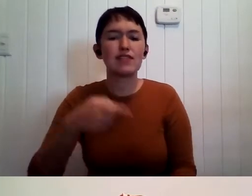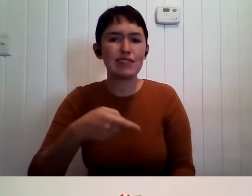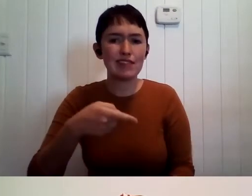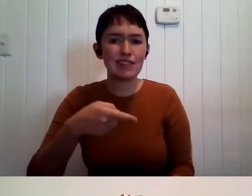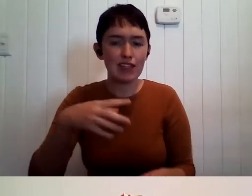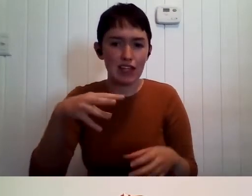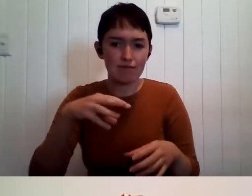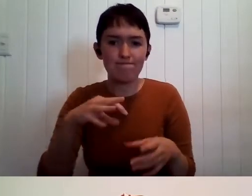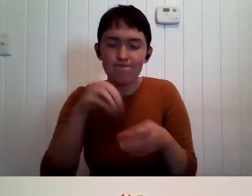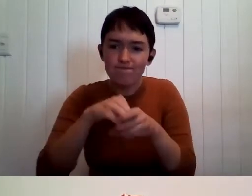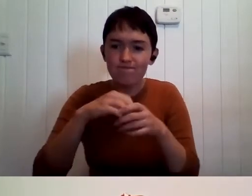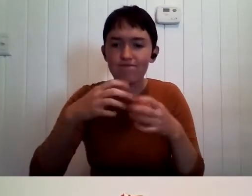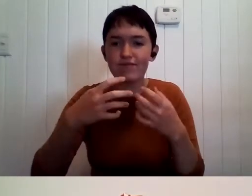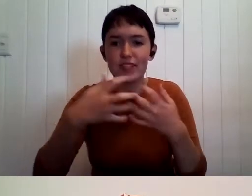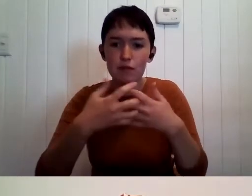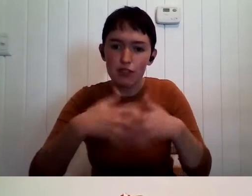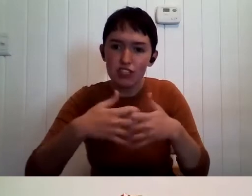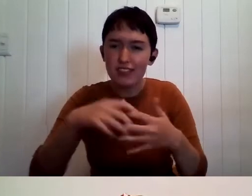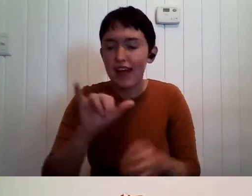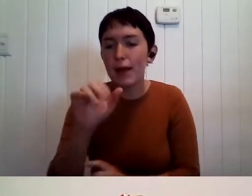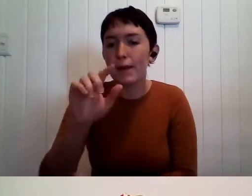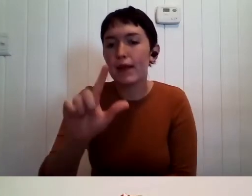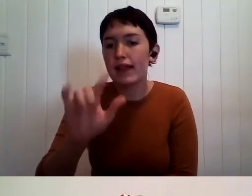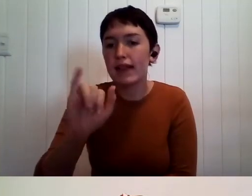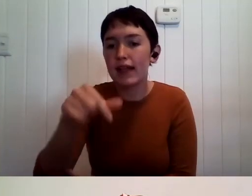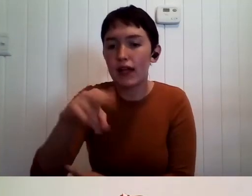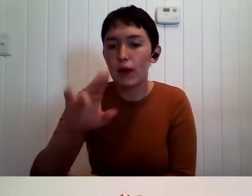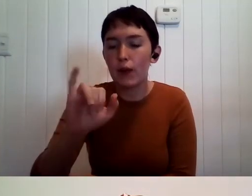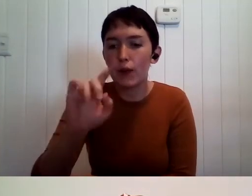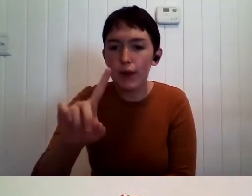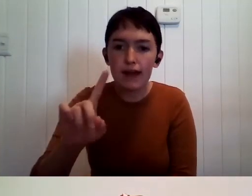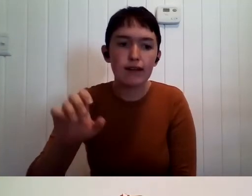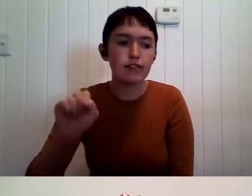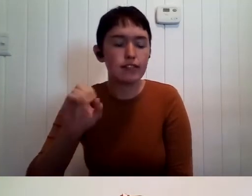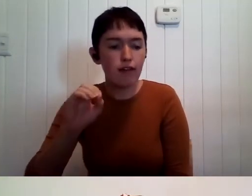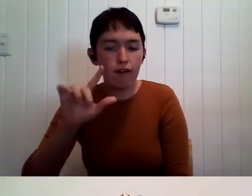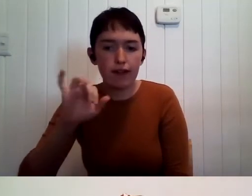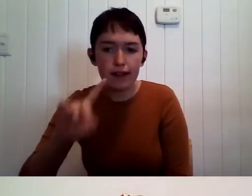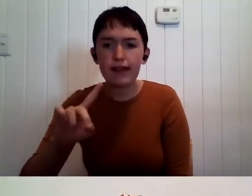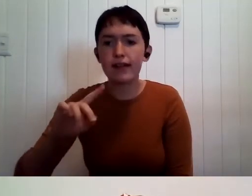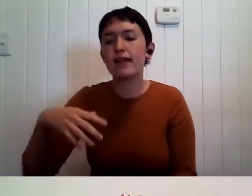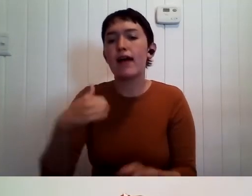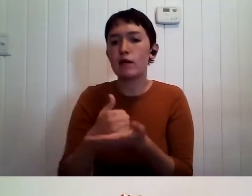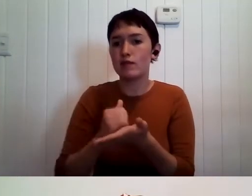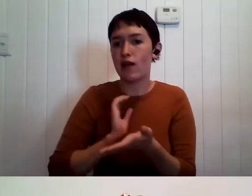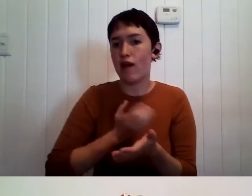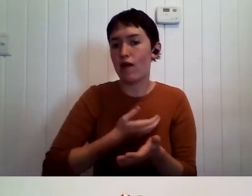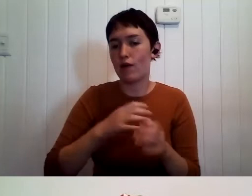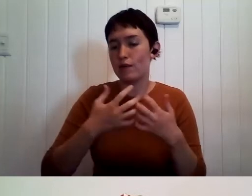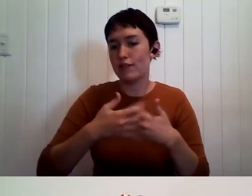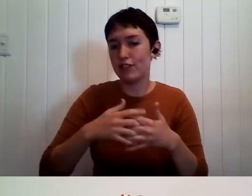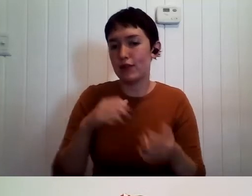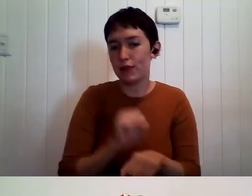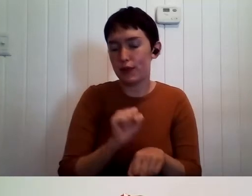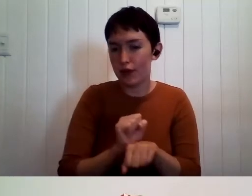so reagents can be liquids, they can be solids. A cool part of the DNA sequencing process is that we use these